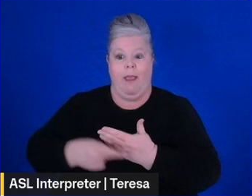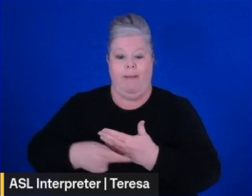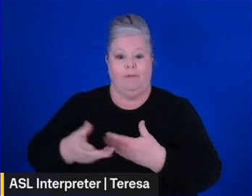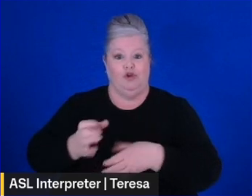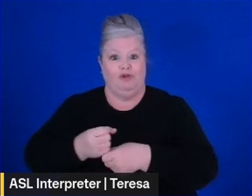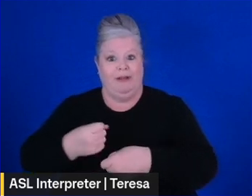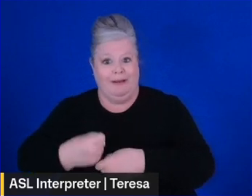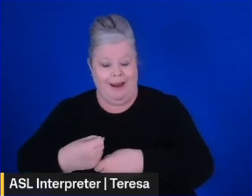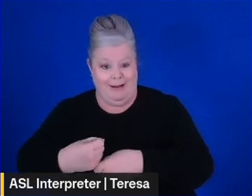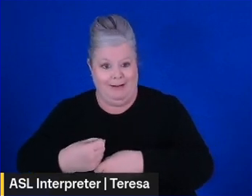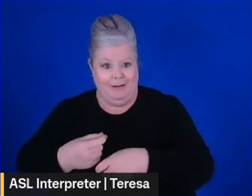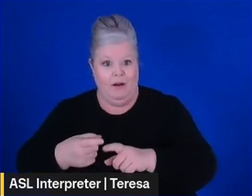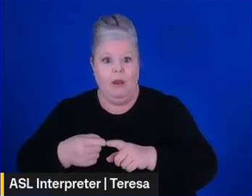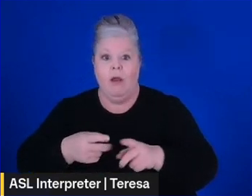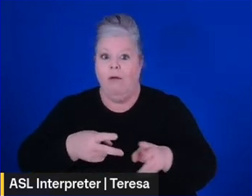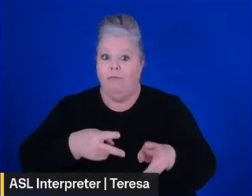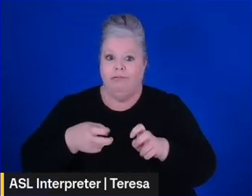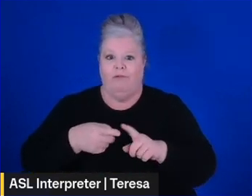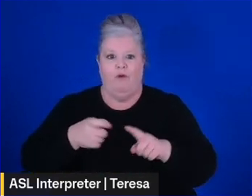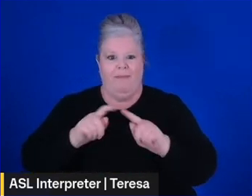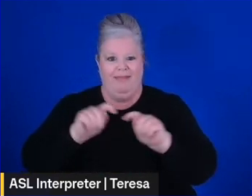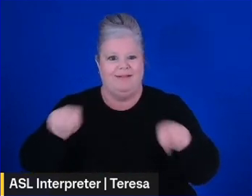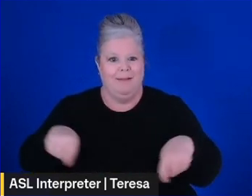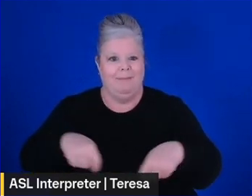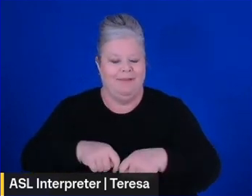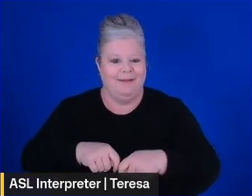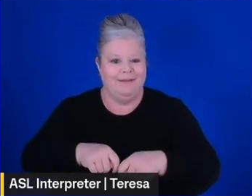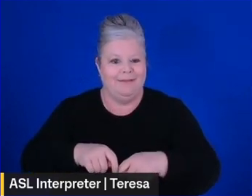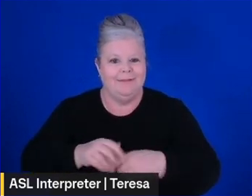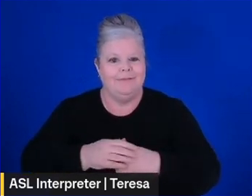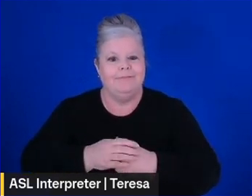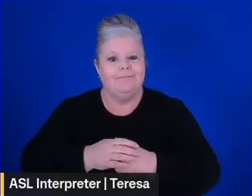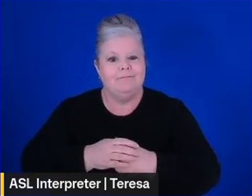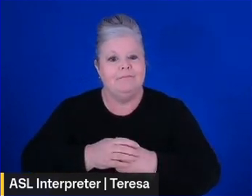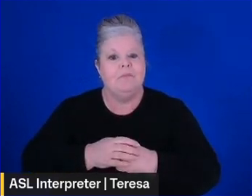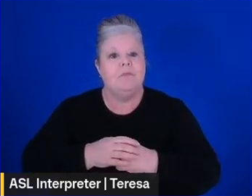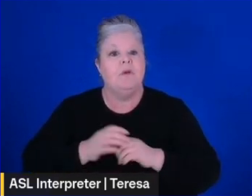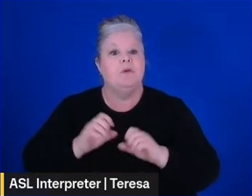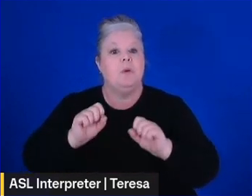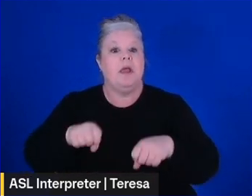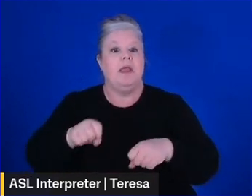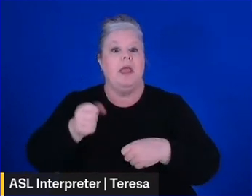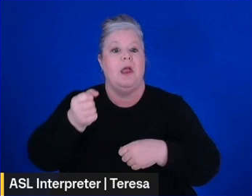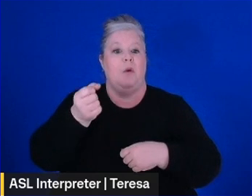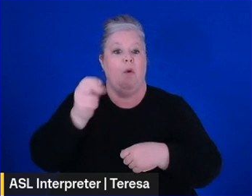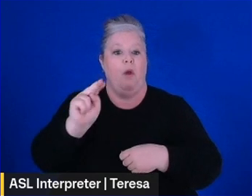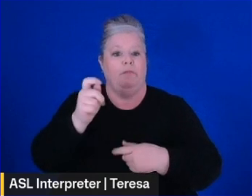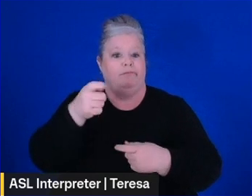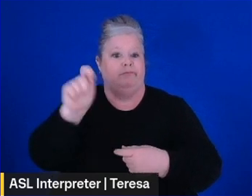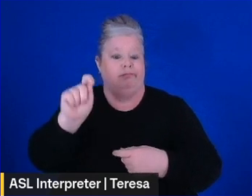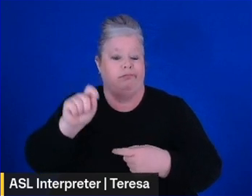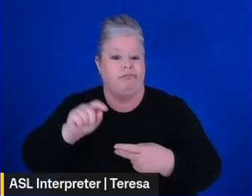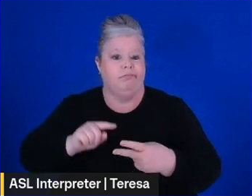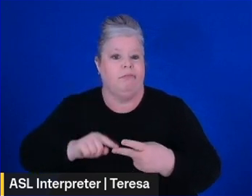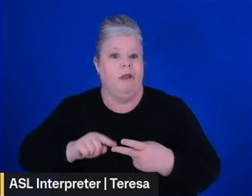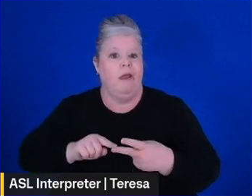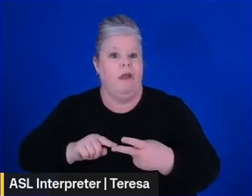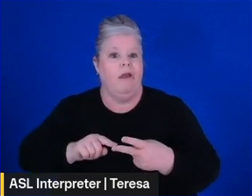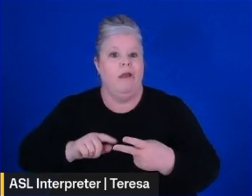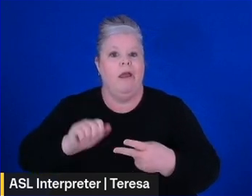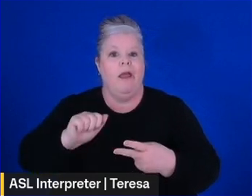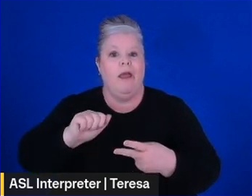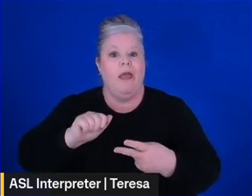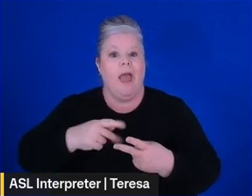So for example, here, I can enable these two input variables, the application name